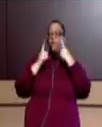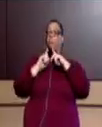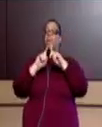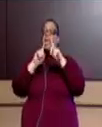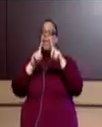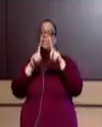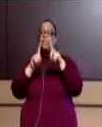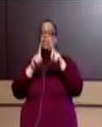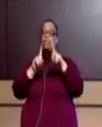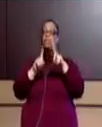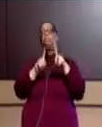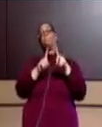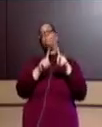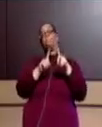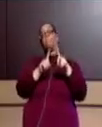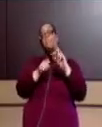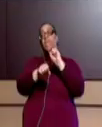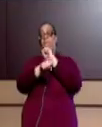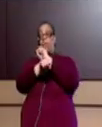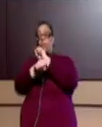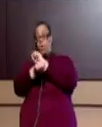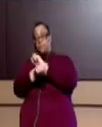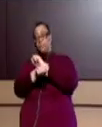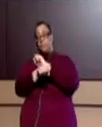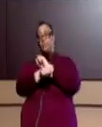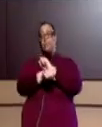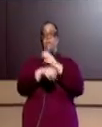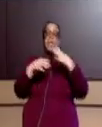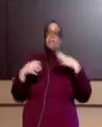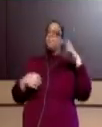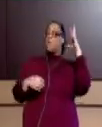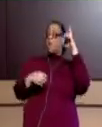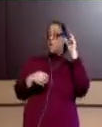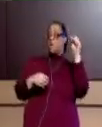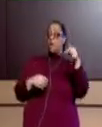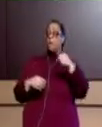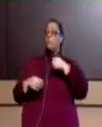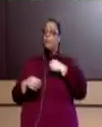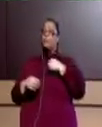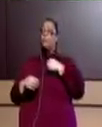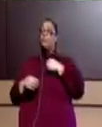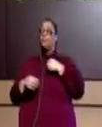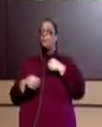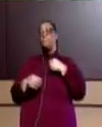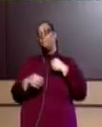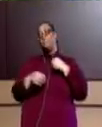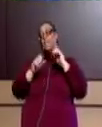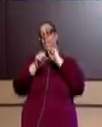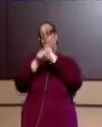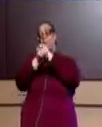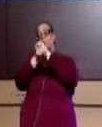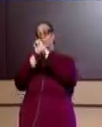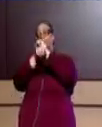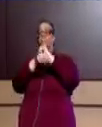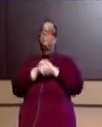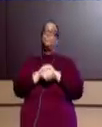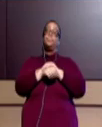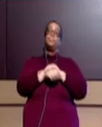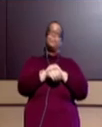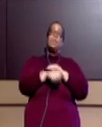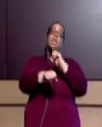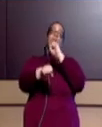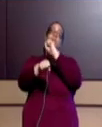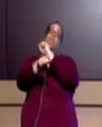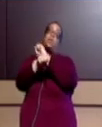It works. He's going to do it. It works. He's going to hear me. It works. He doesn't have a shutdown. It works. Ear to